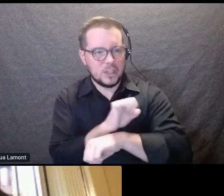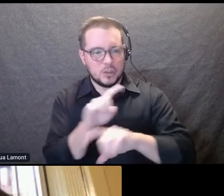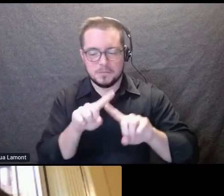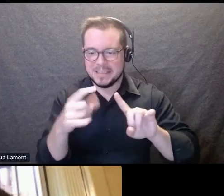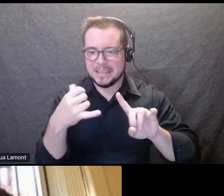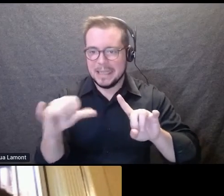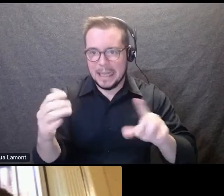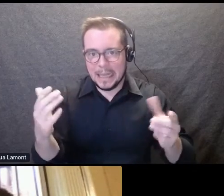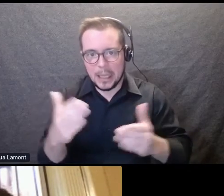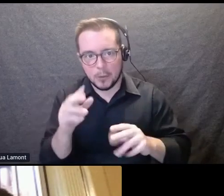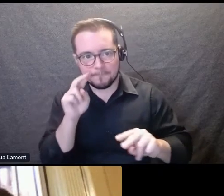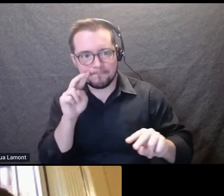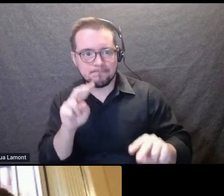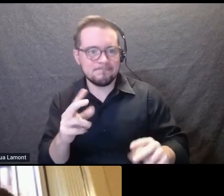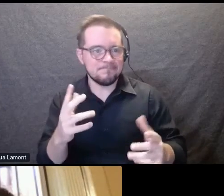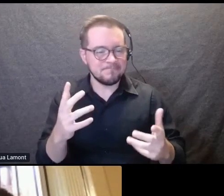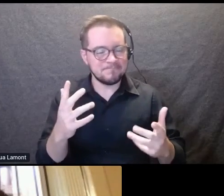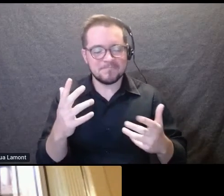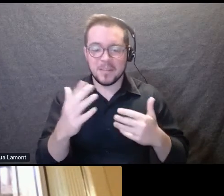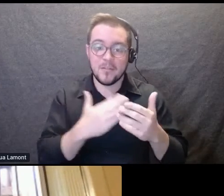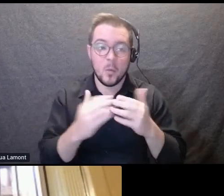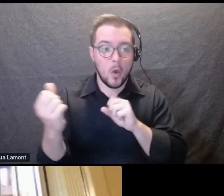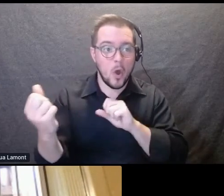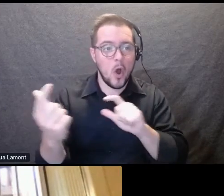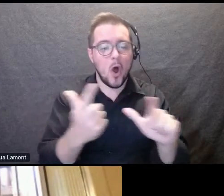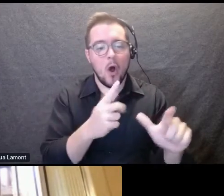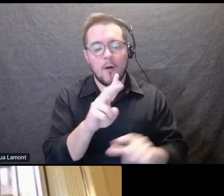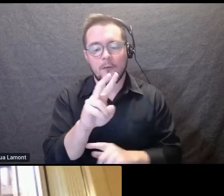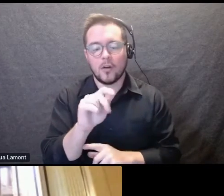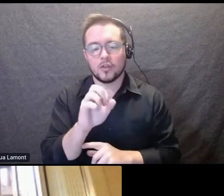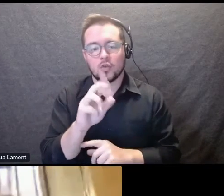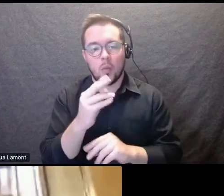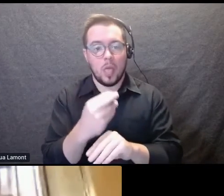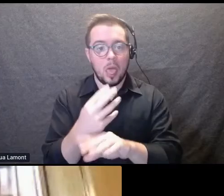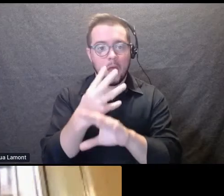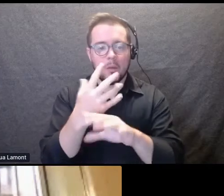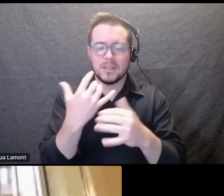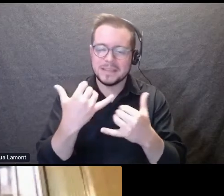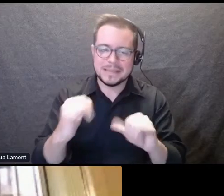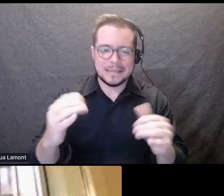in presence, you know, even though we're all virtual, we're all still here together.